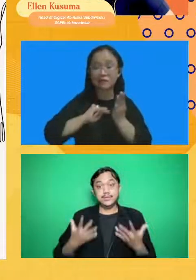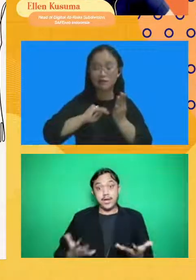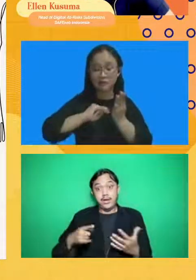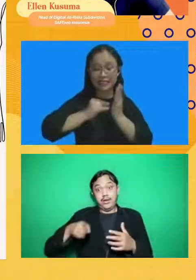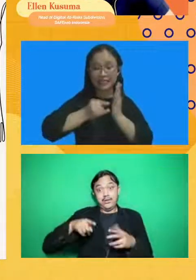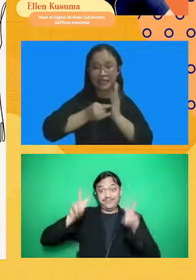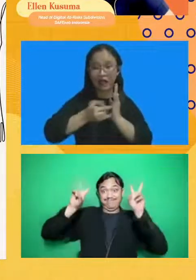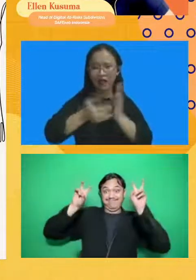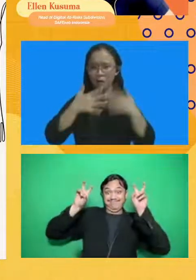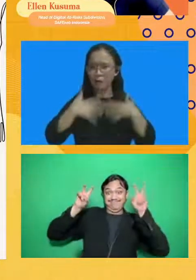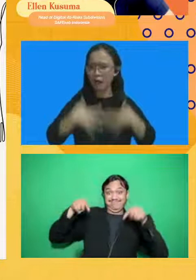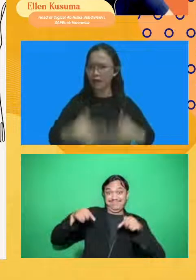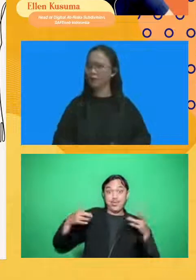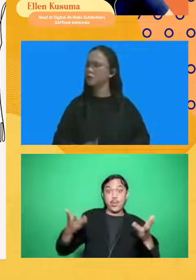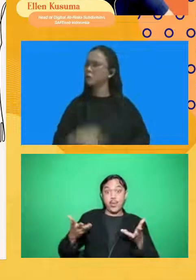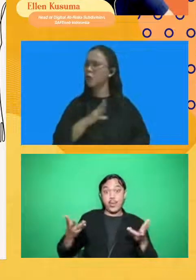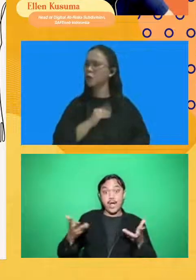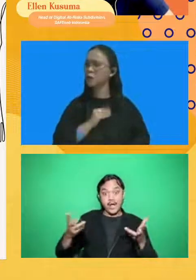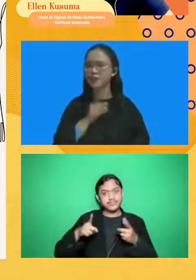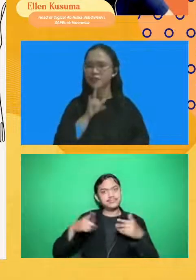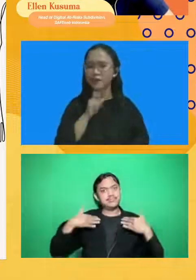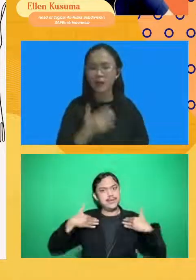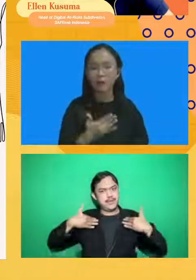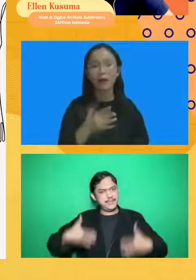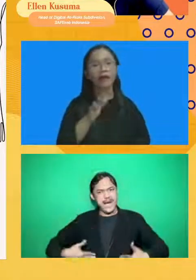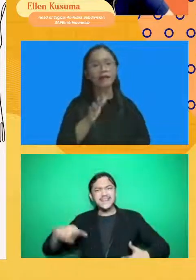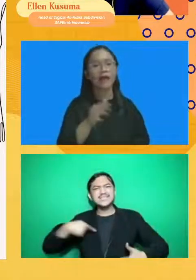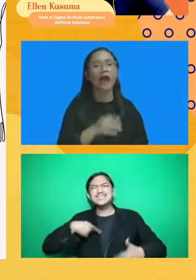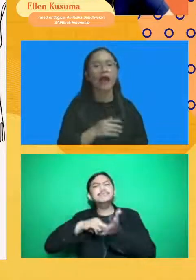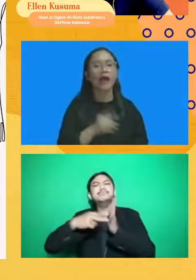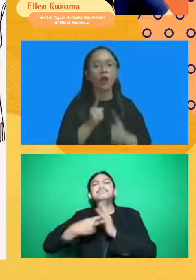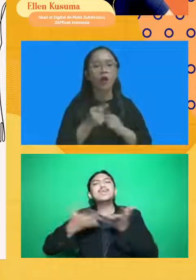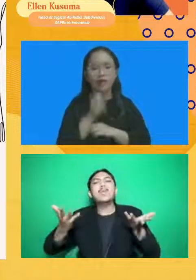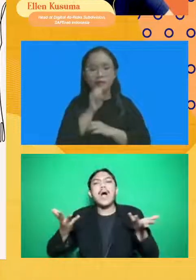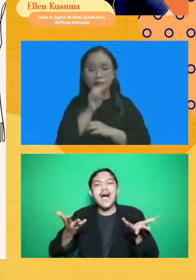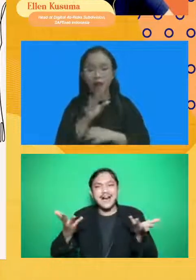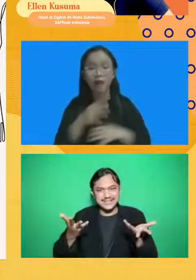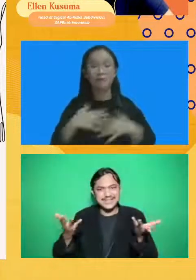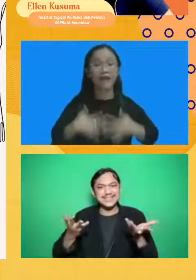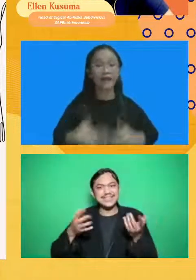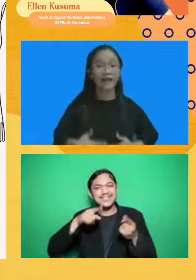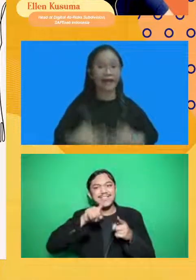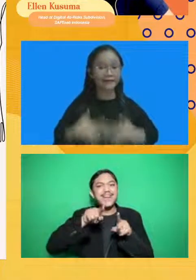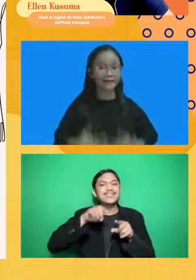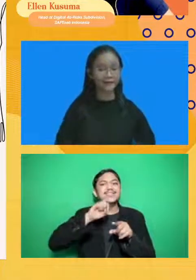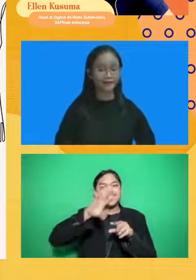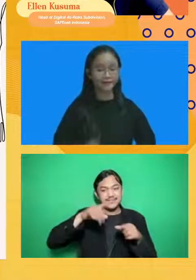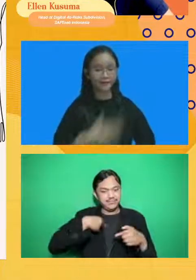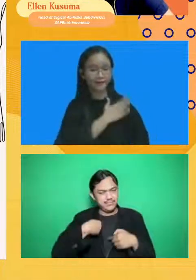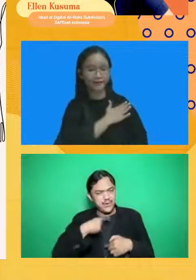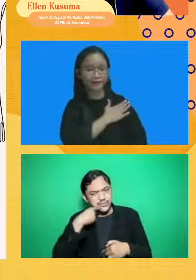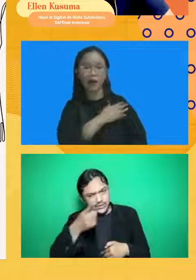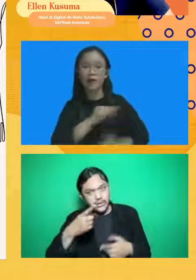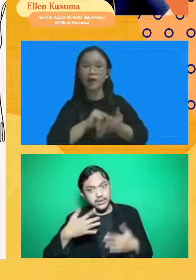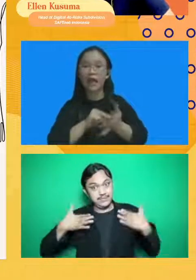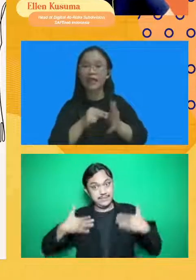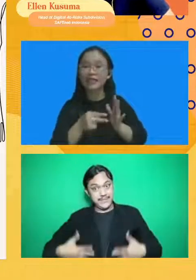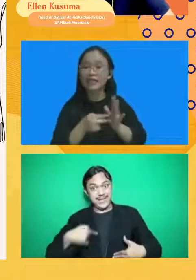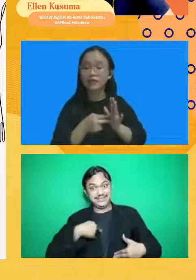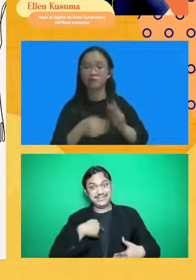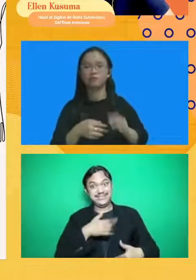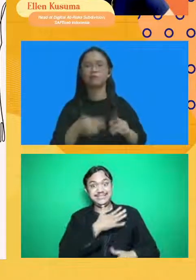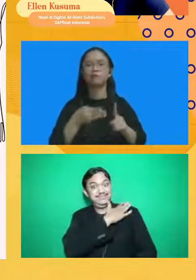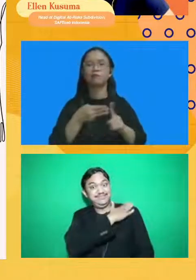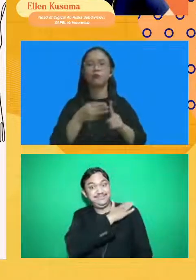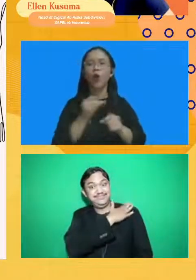statement. Like when we are talking about body, a person's body, it has biological functions. It has